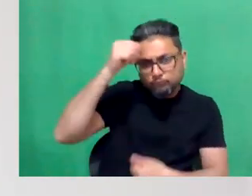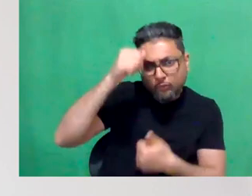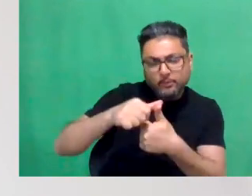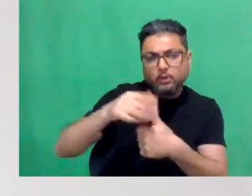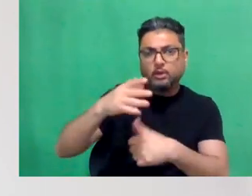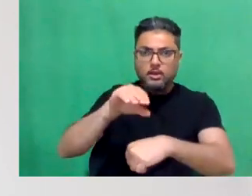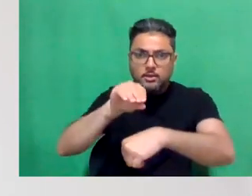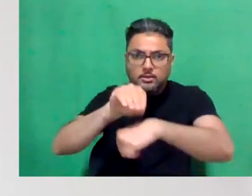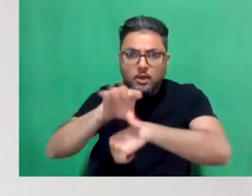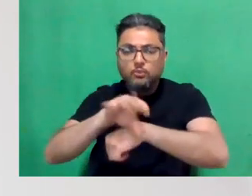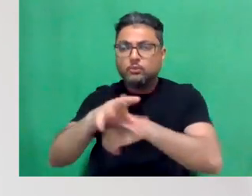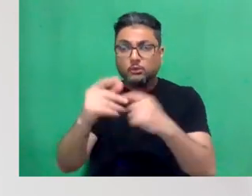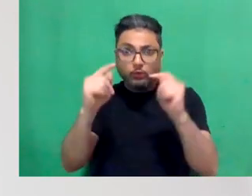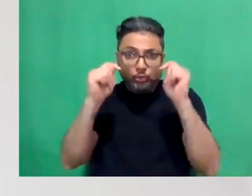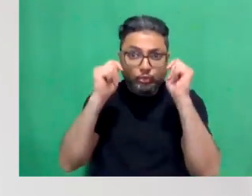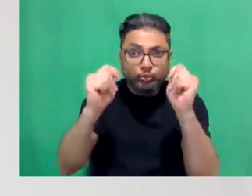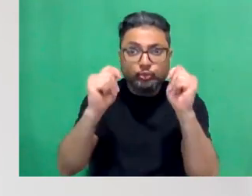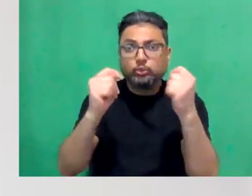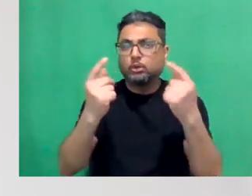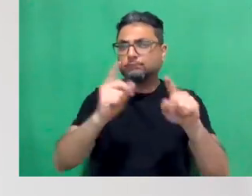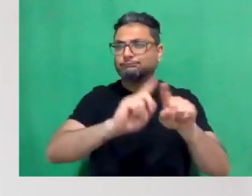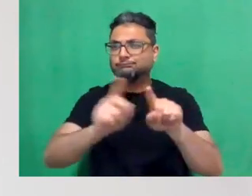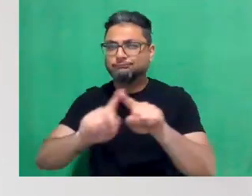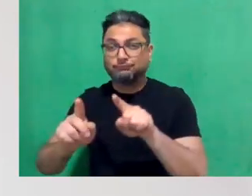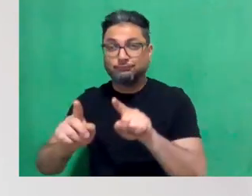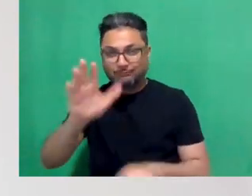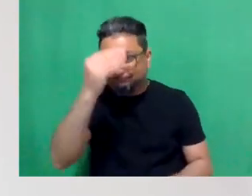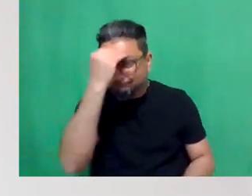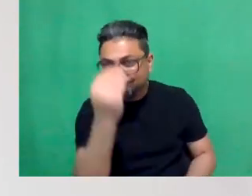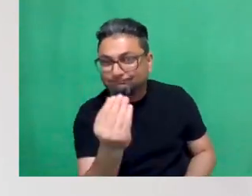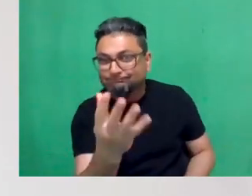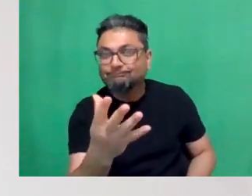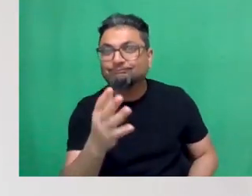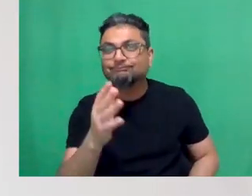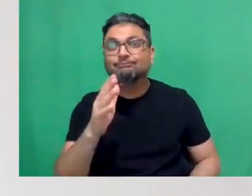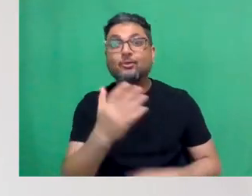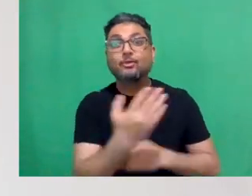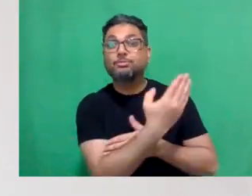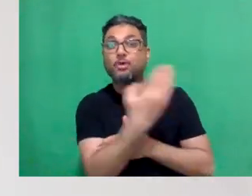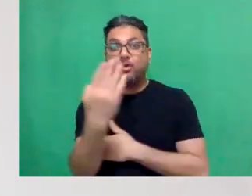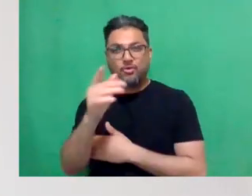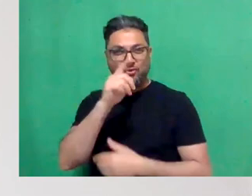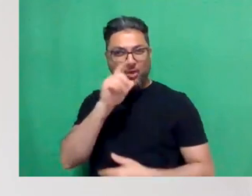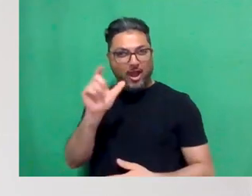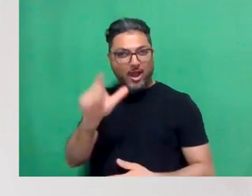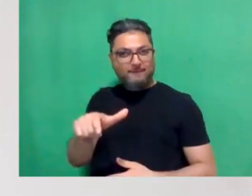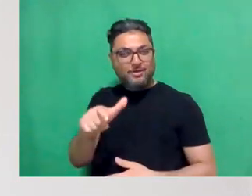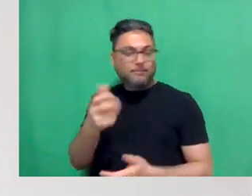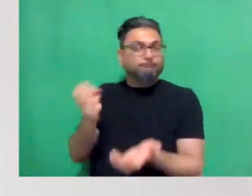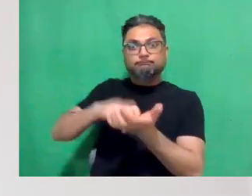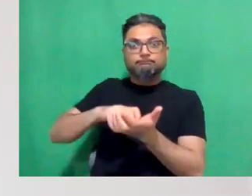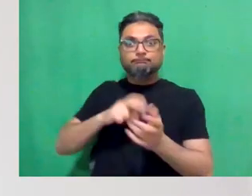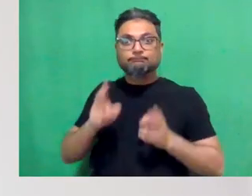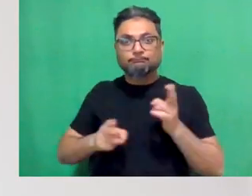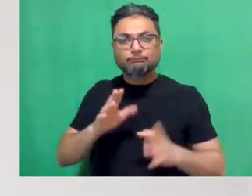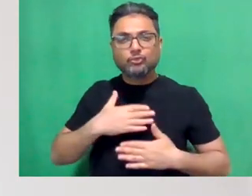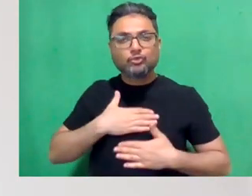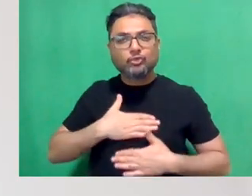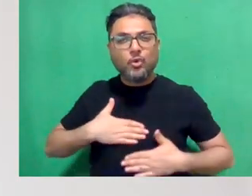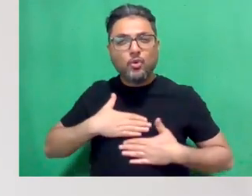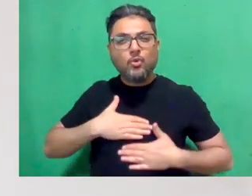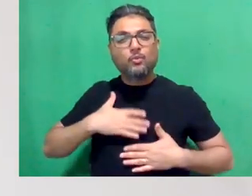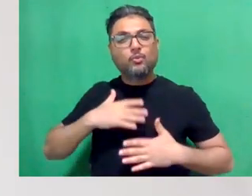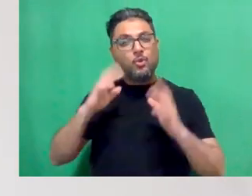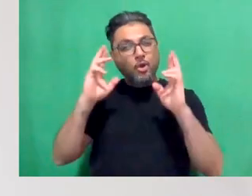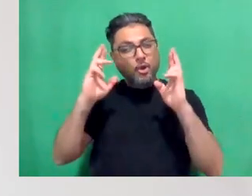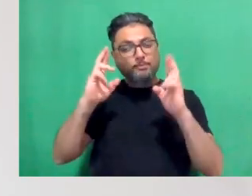the most of not having to rush to get ready every single morning to make it to school on time. And fingers crossed this pandemic will be over